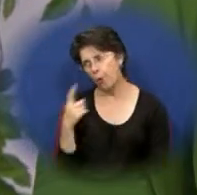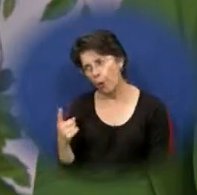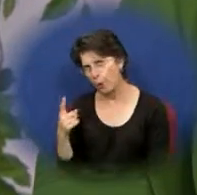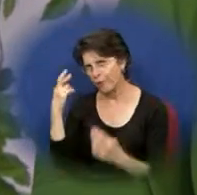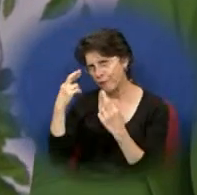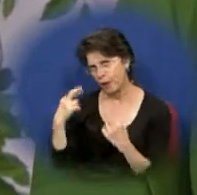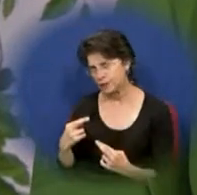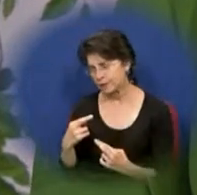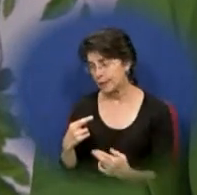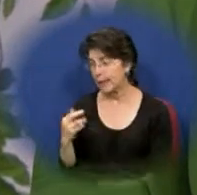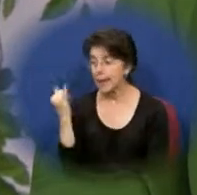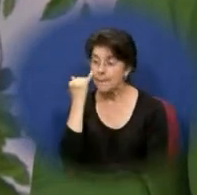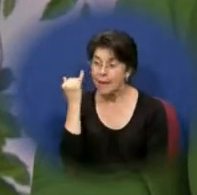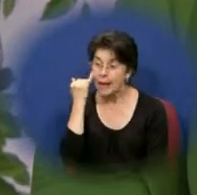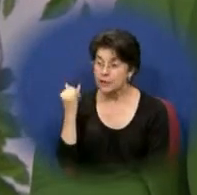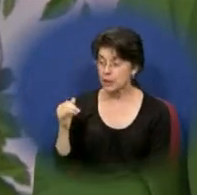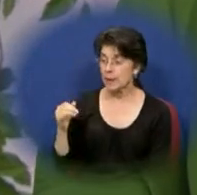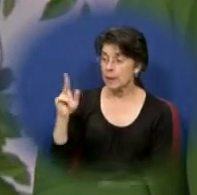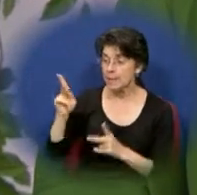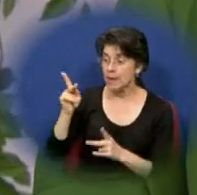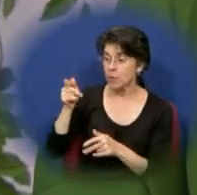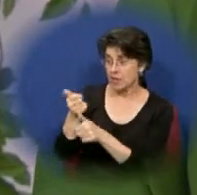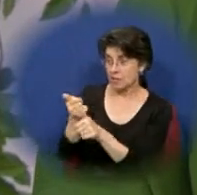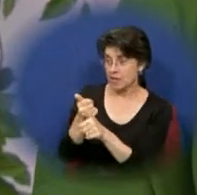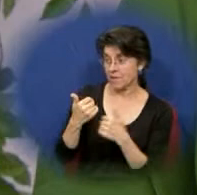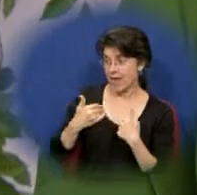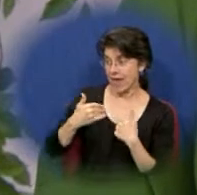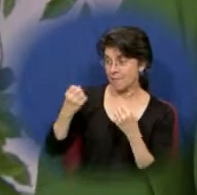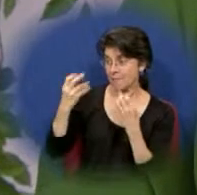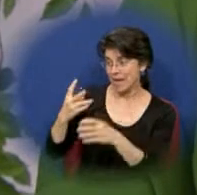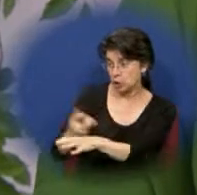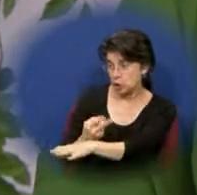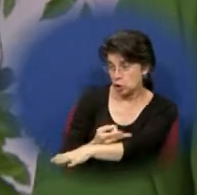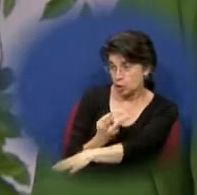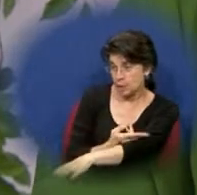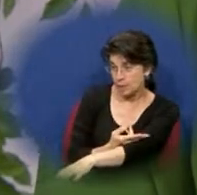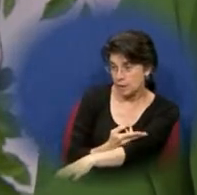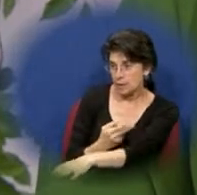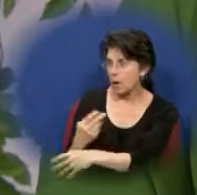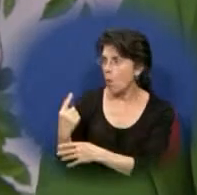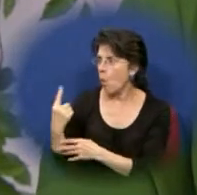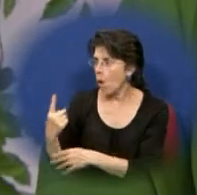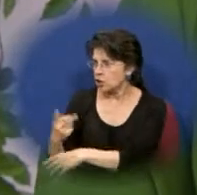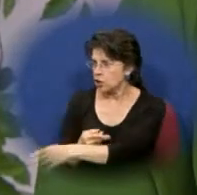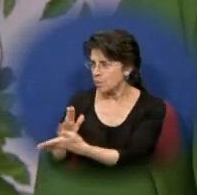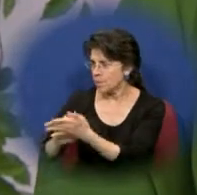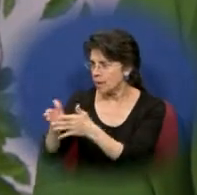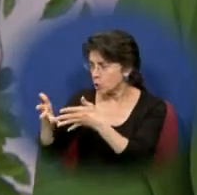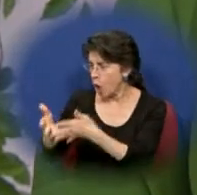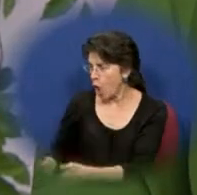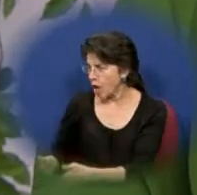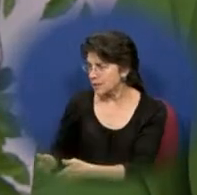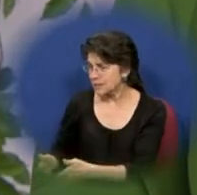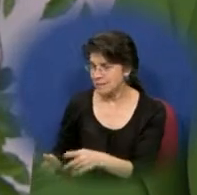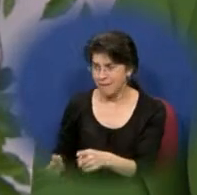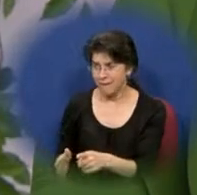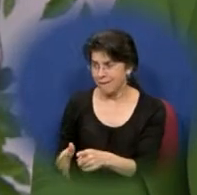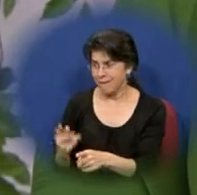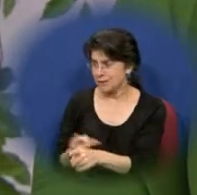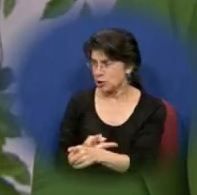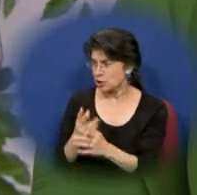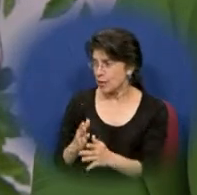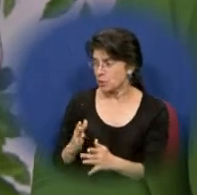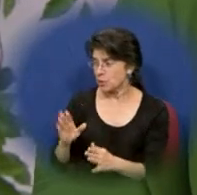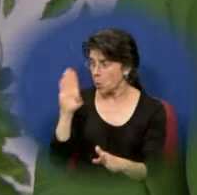not leave the 99 in the wasteland and follow the lost one until he finds it? And when he finds it, he puts it on his shoulders in